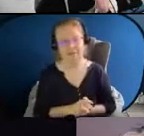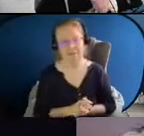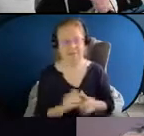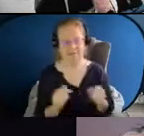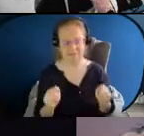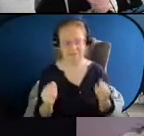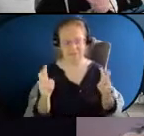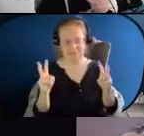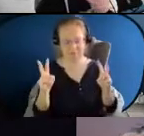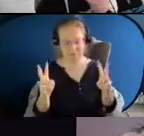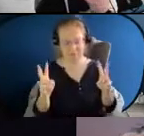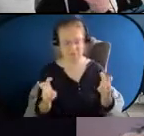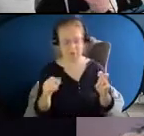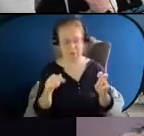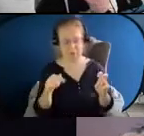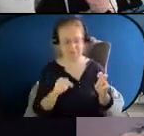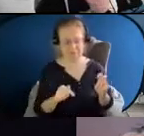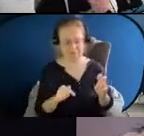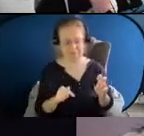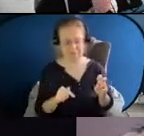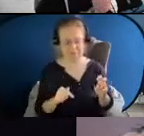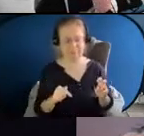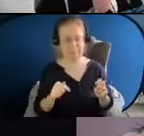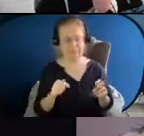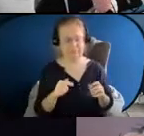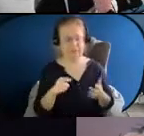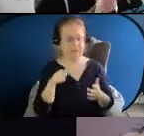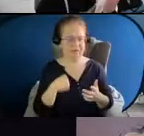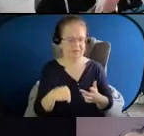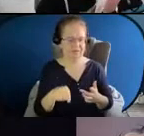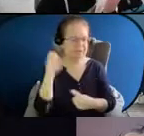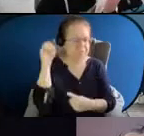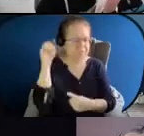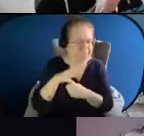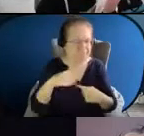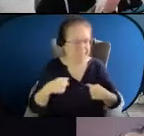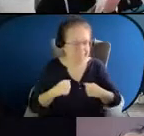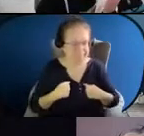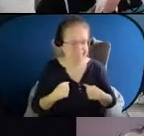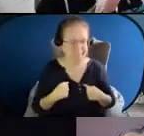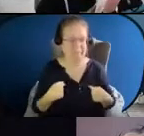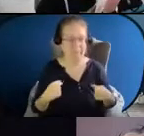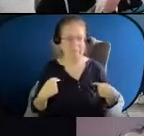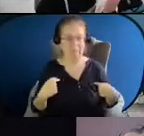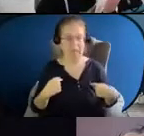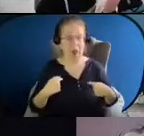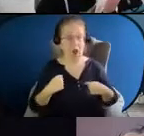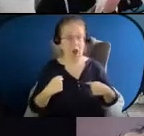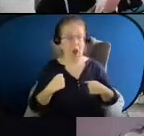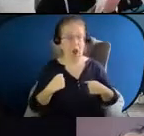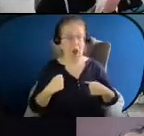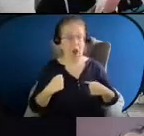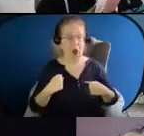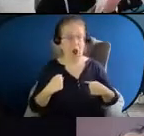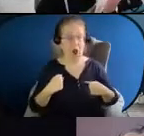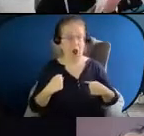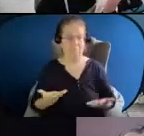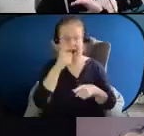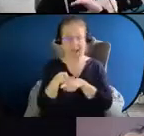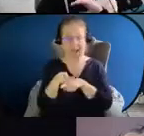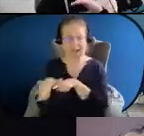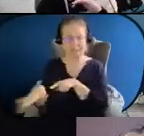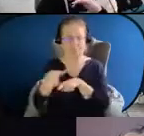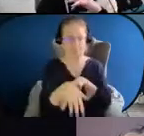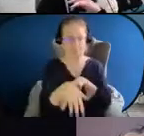of course, as I said at the top of our discussion, is very critical to me because now I'm in a position of influence where I can influence tools